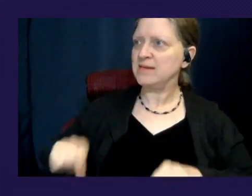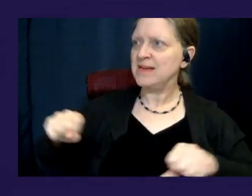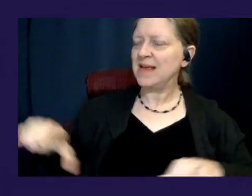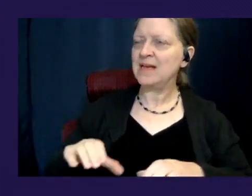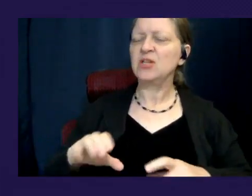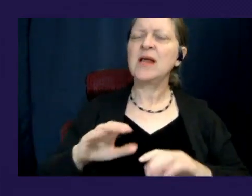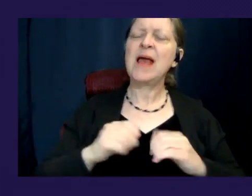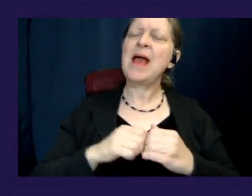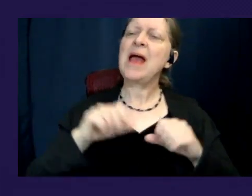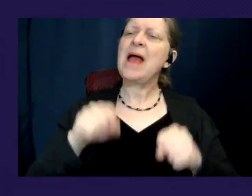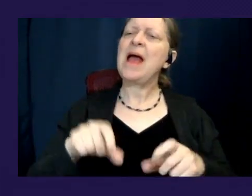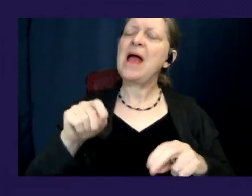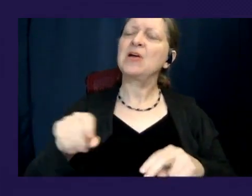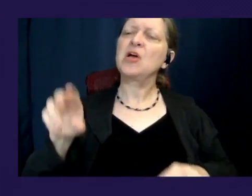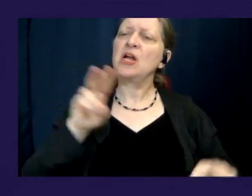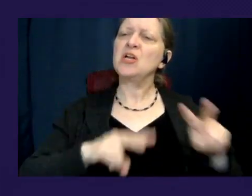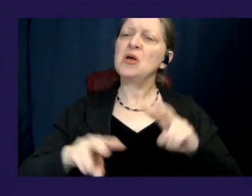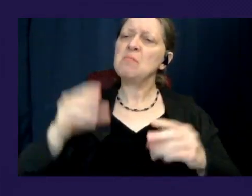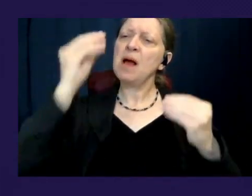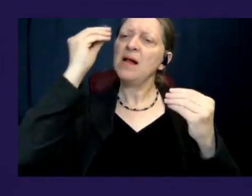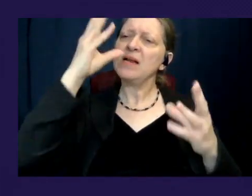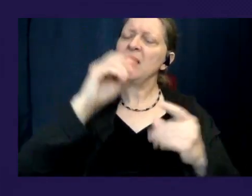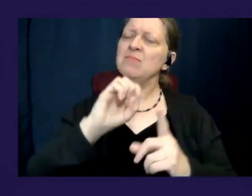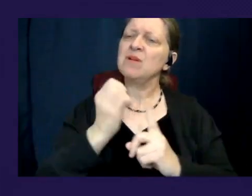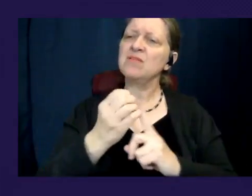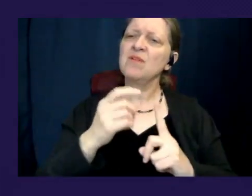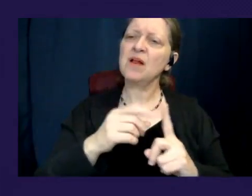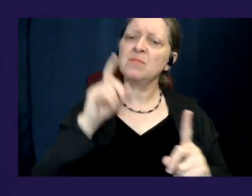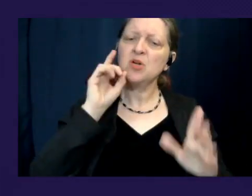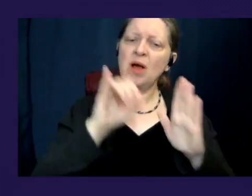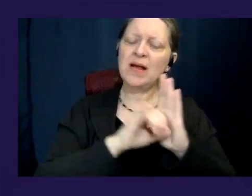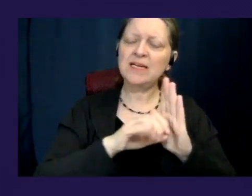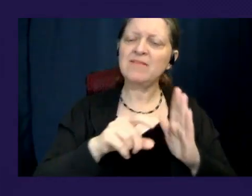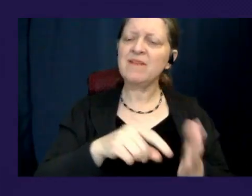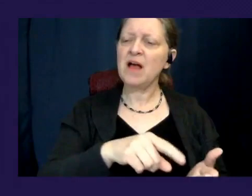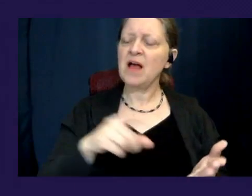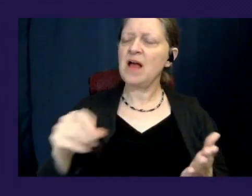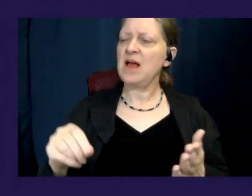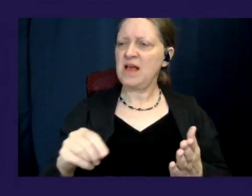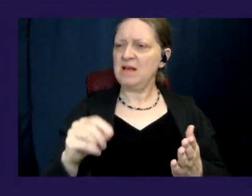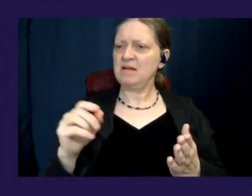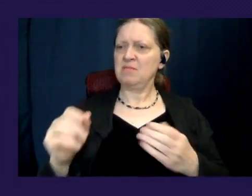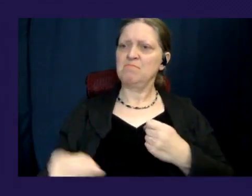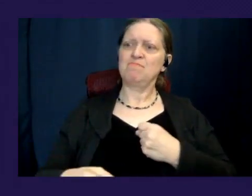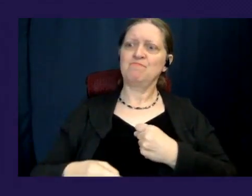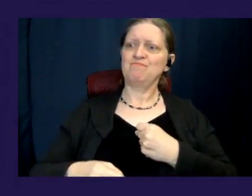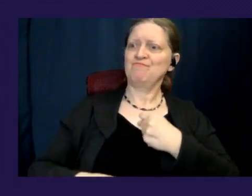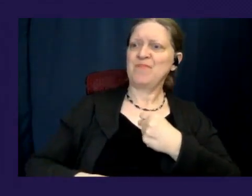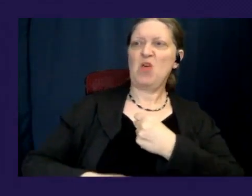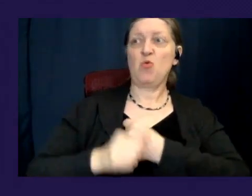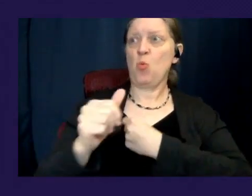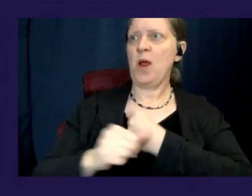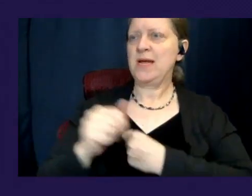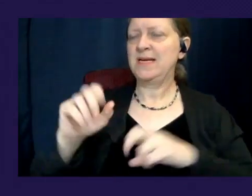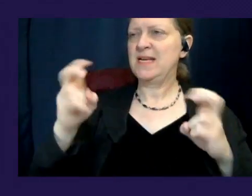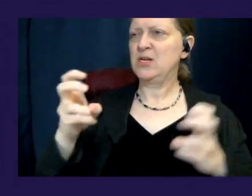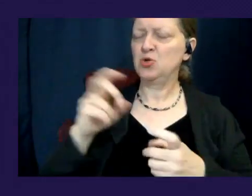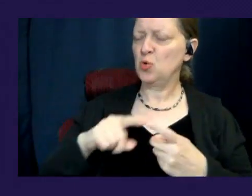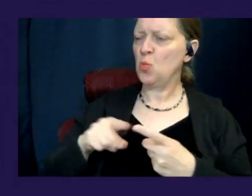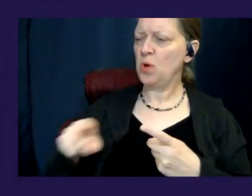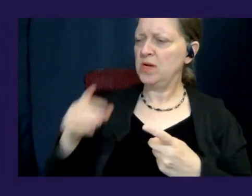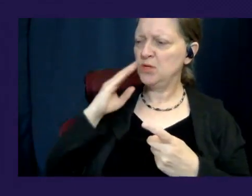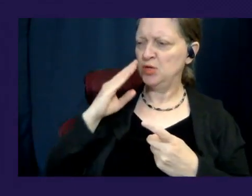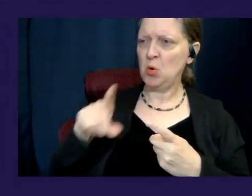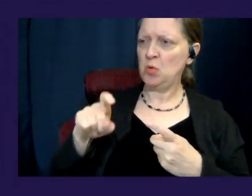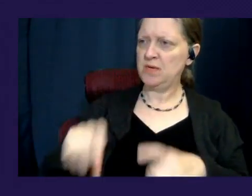characterize, and detect an epidemic or an event? So basically, what do you do when it's a really high threat issue? When do you know that you need to take action? And I don't know